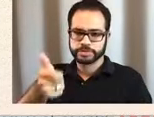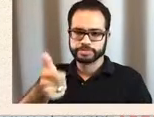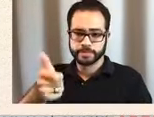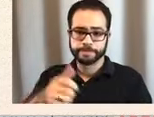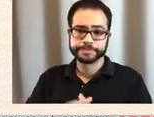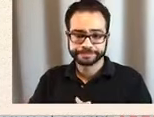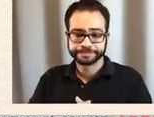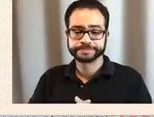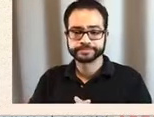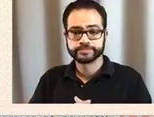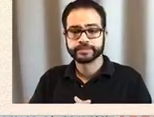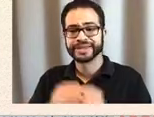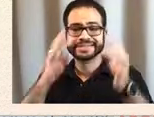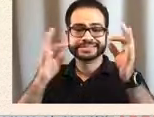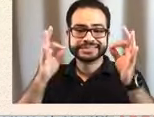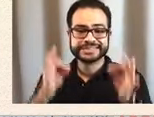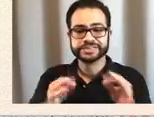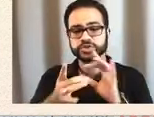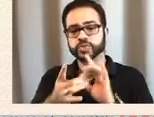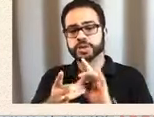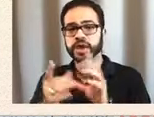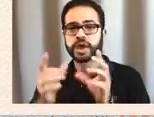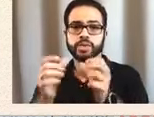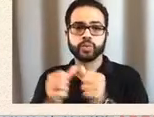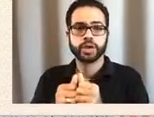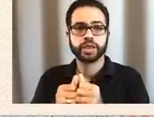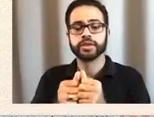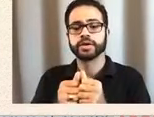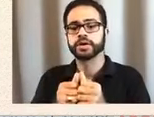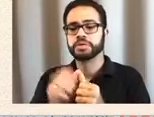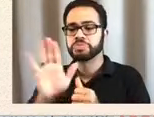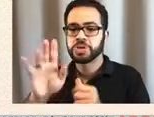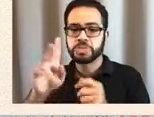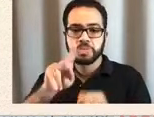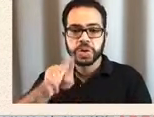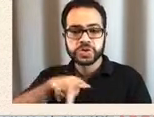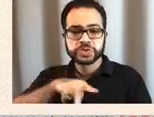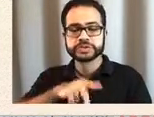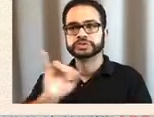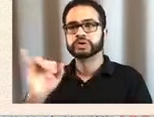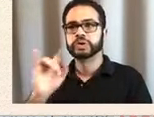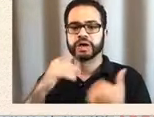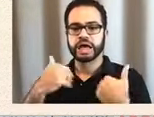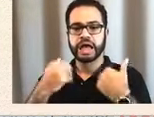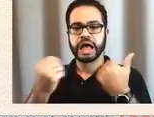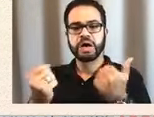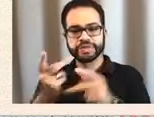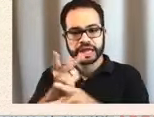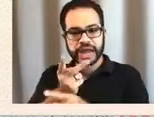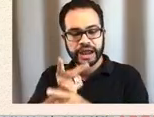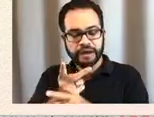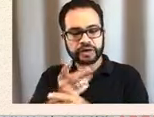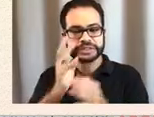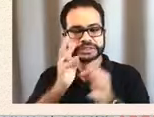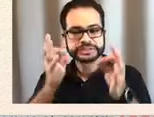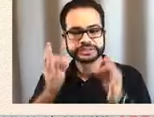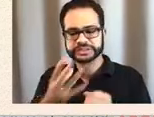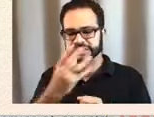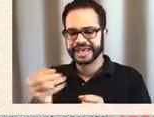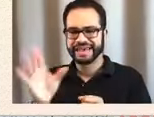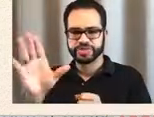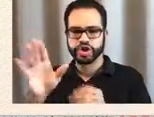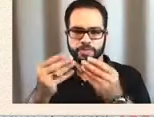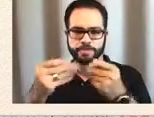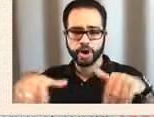it comes to their person, so healthcare decisions, and their property. So even if we have somebody who